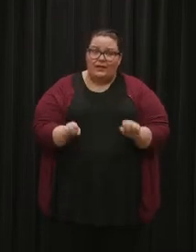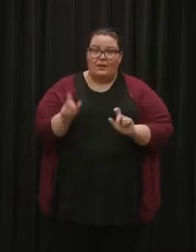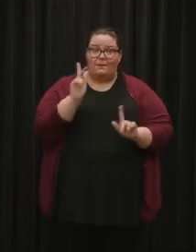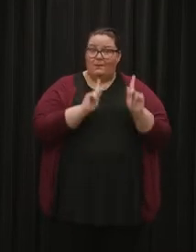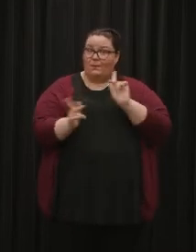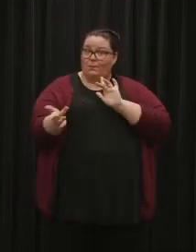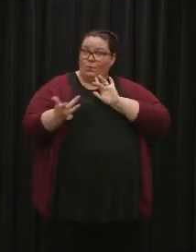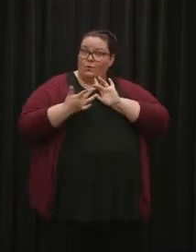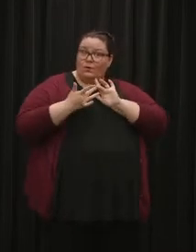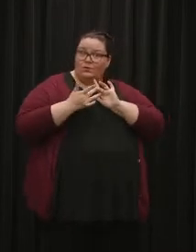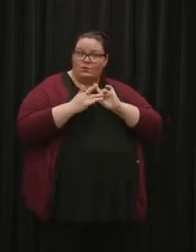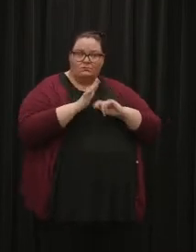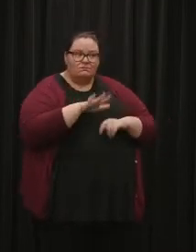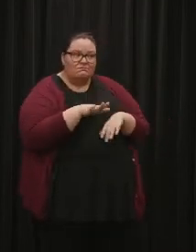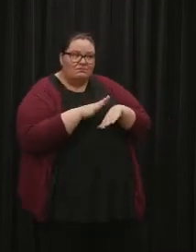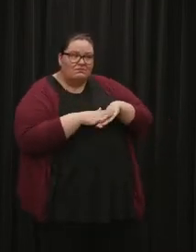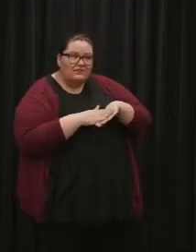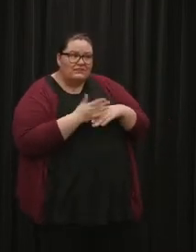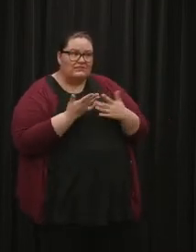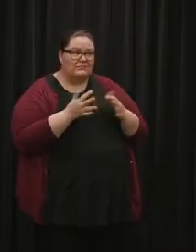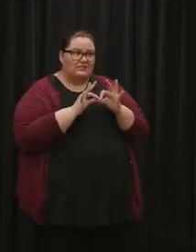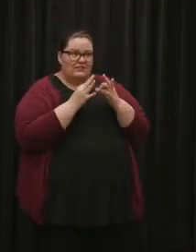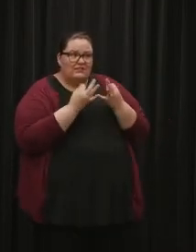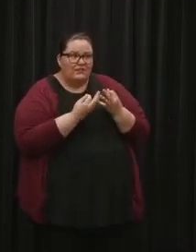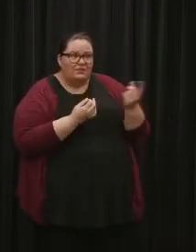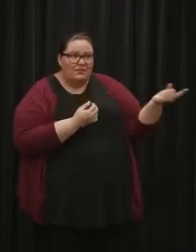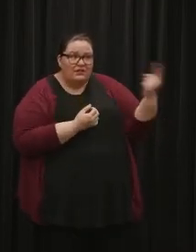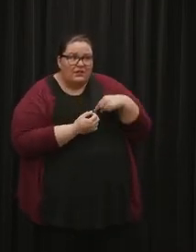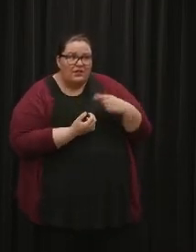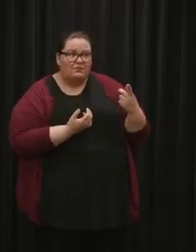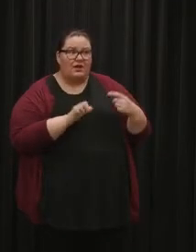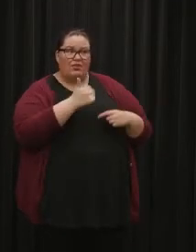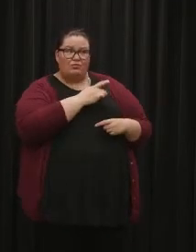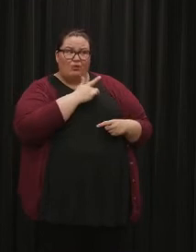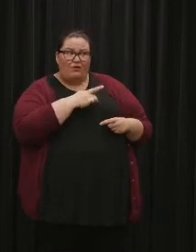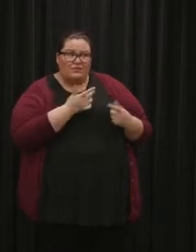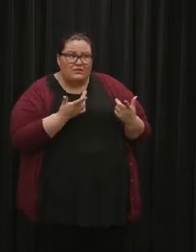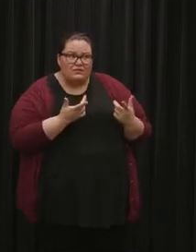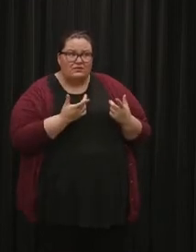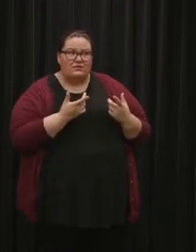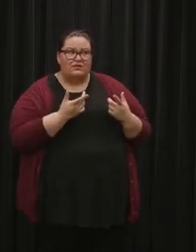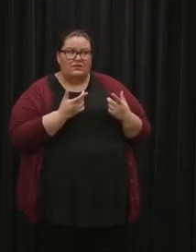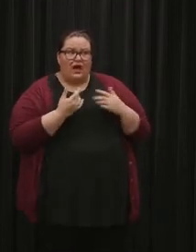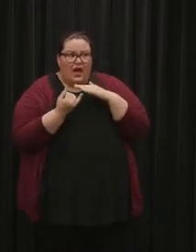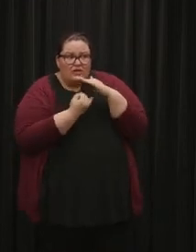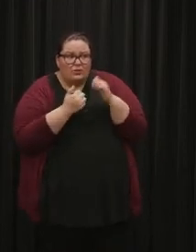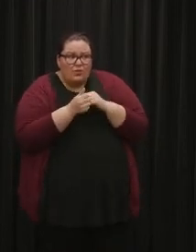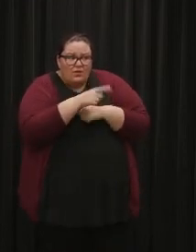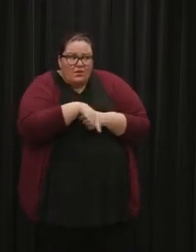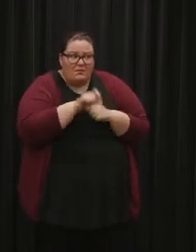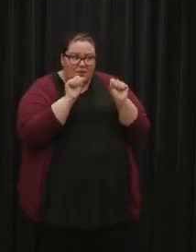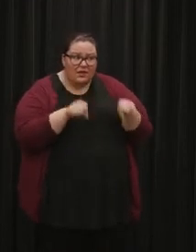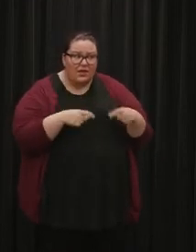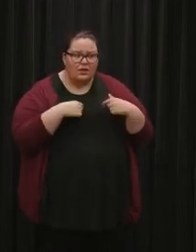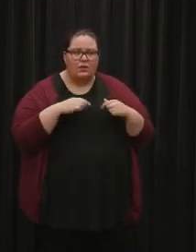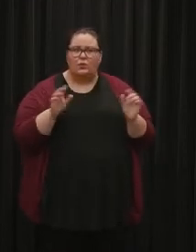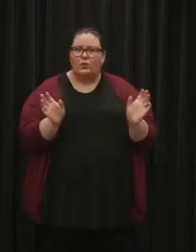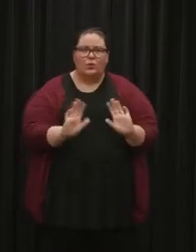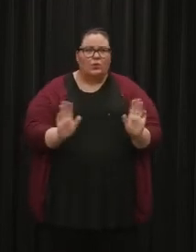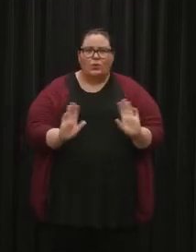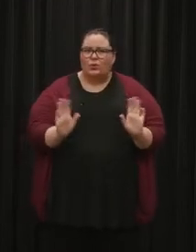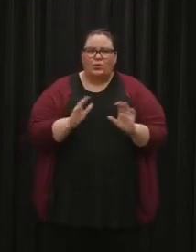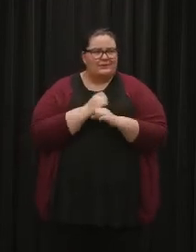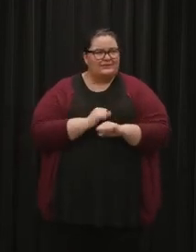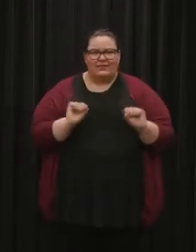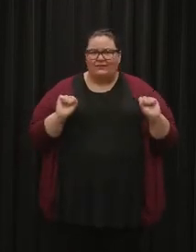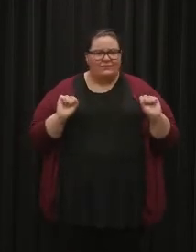even contact me asking for advice. Well, my family members are coming from a different province. Why don't I just self-isolate with them? No, that's